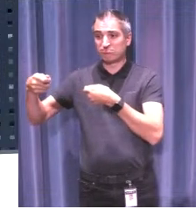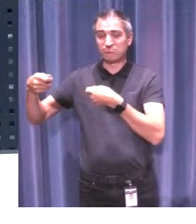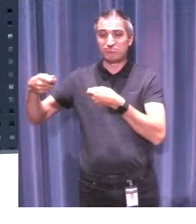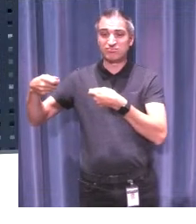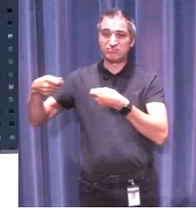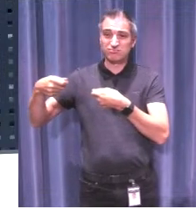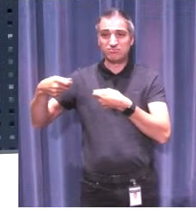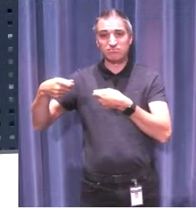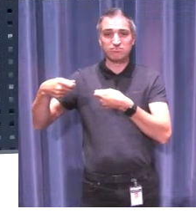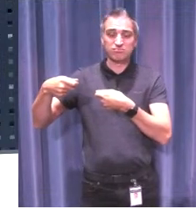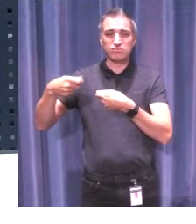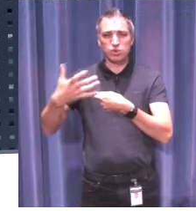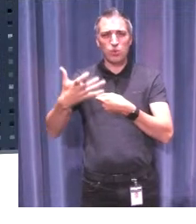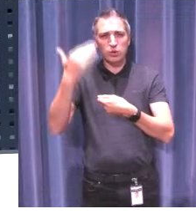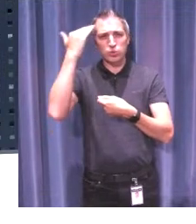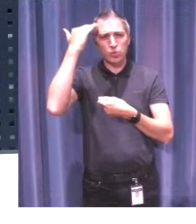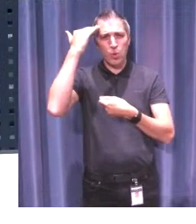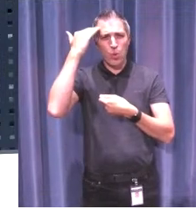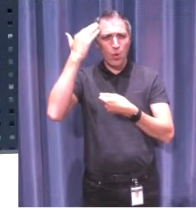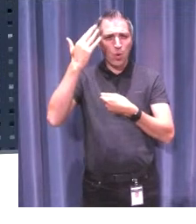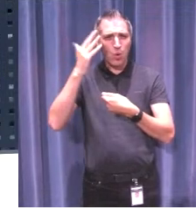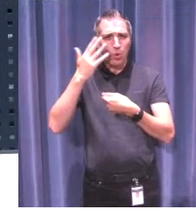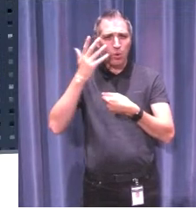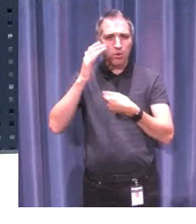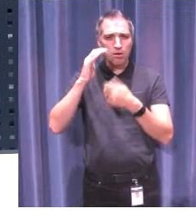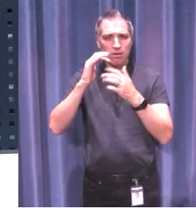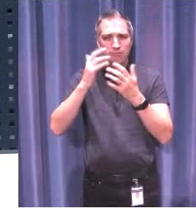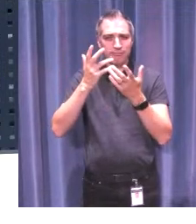you'd kind of want to know about that.